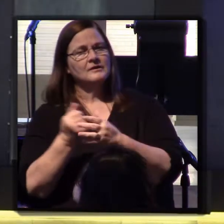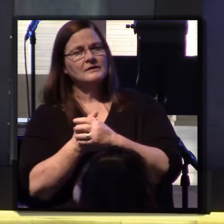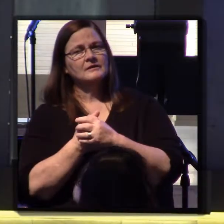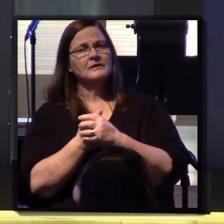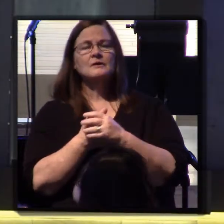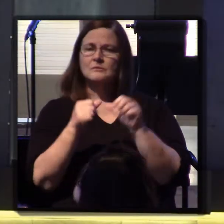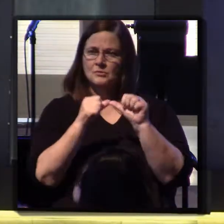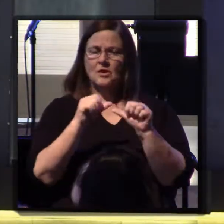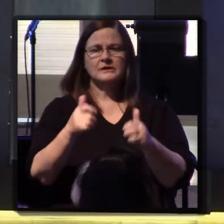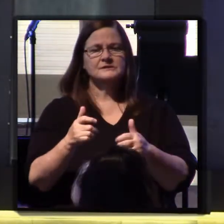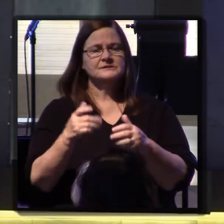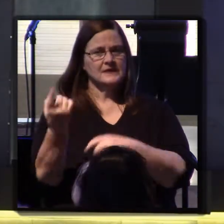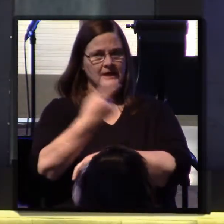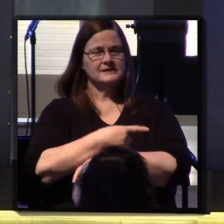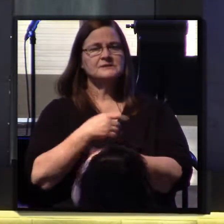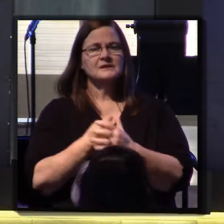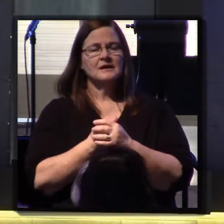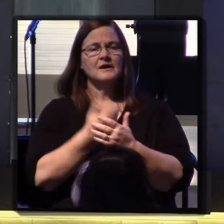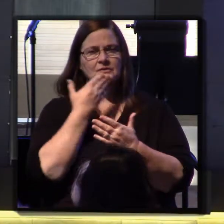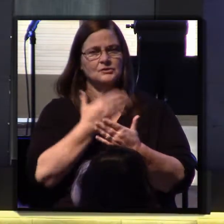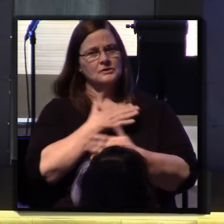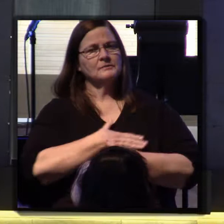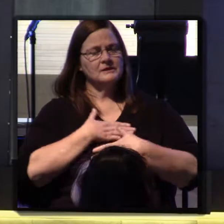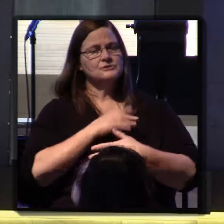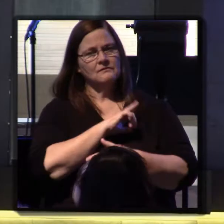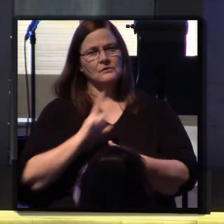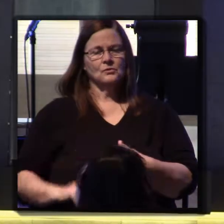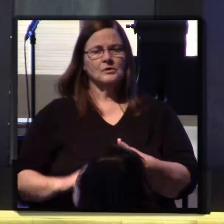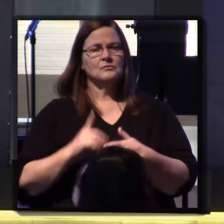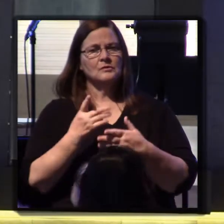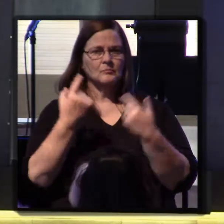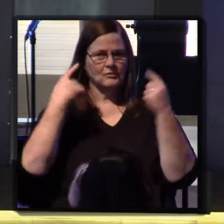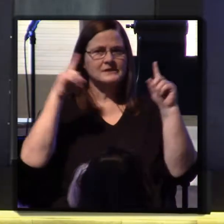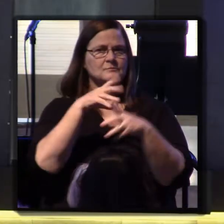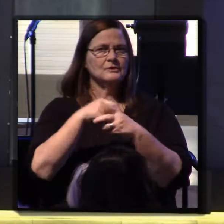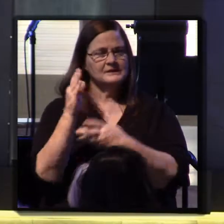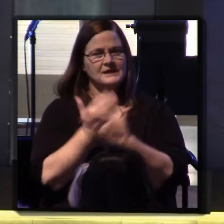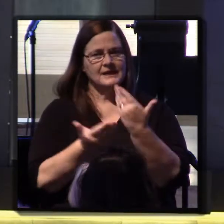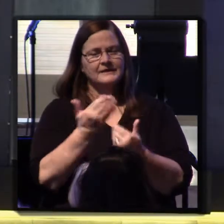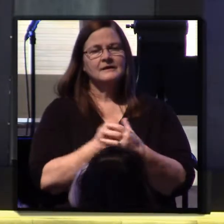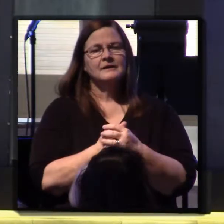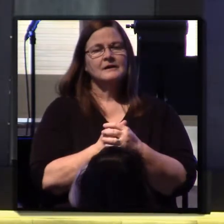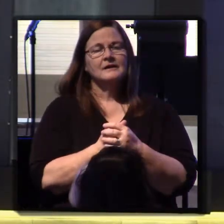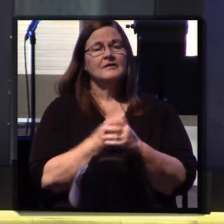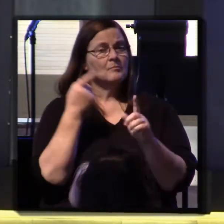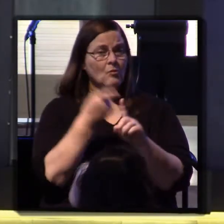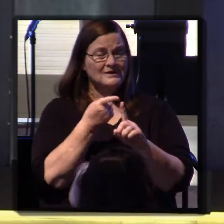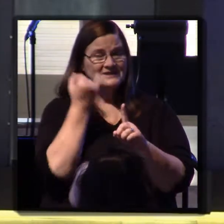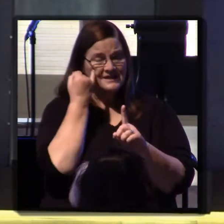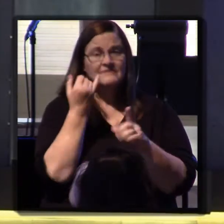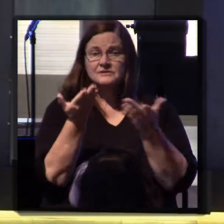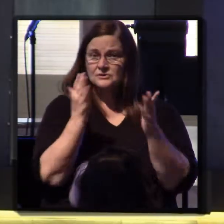himself as a guilt offering, he will see his offspring, he will prolong his days, and the good pleasure of the Lord will prosper in